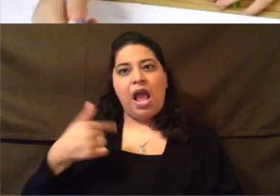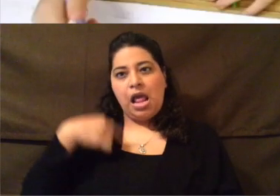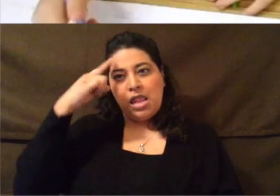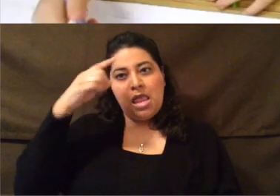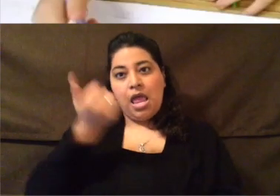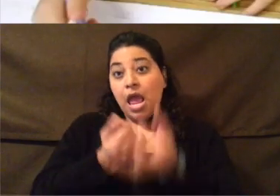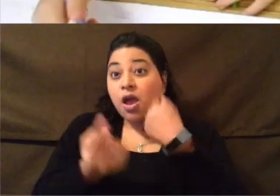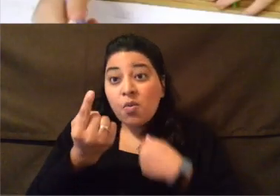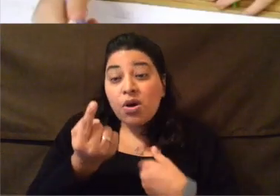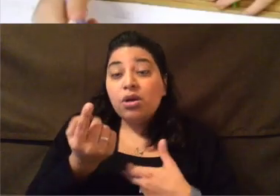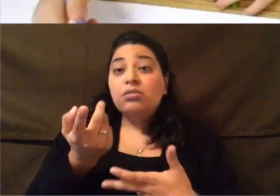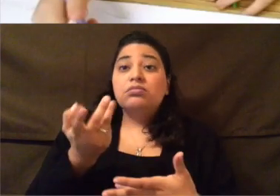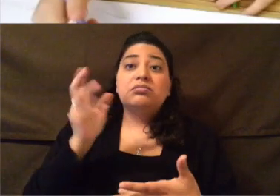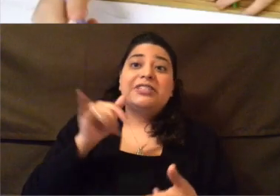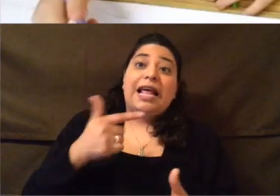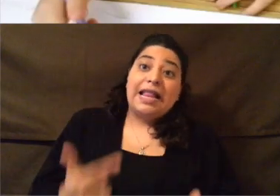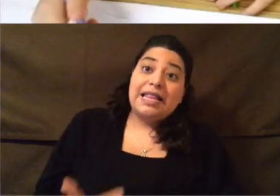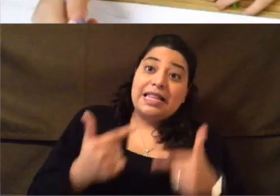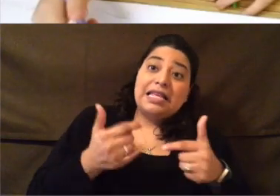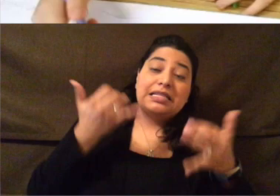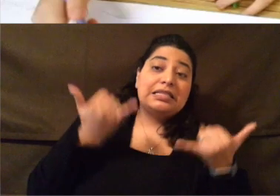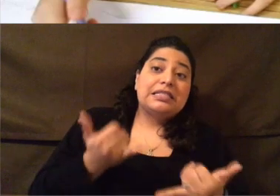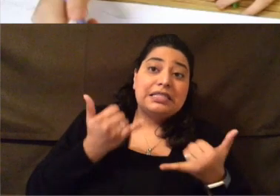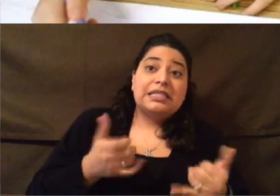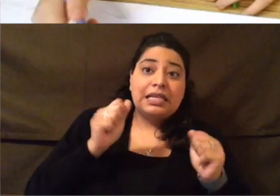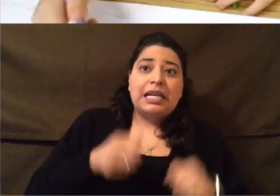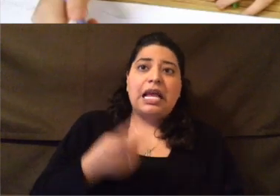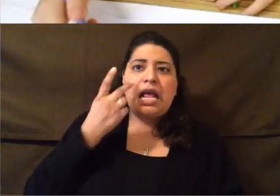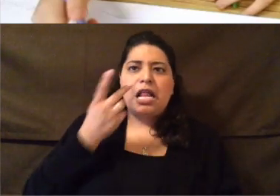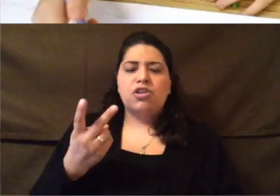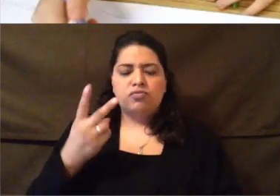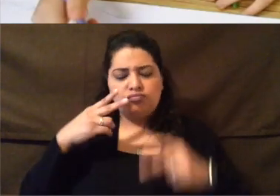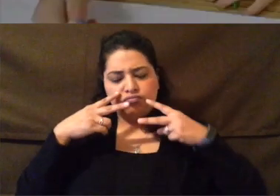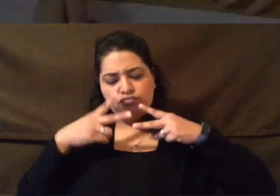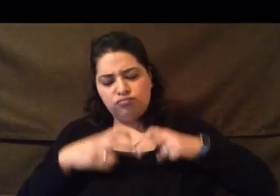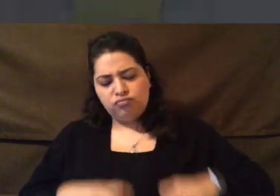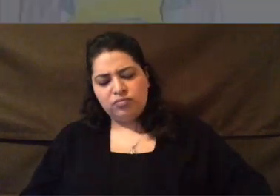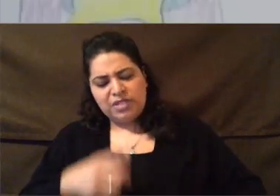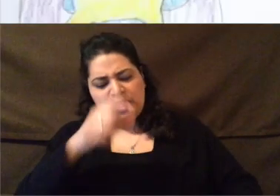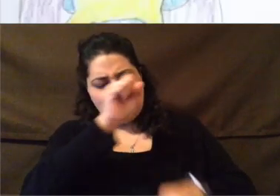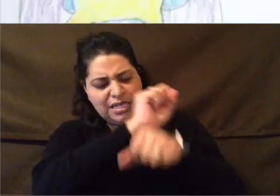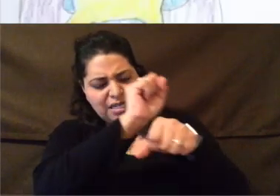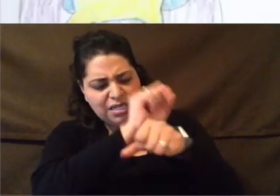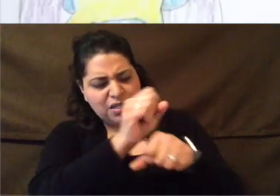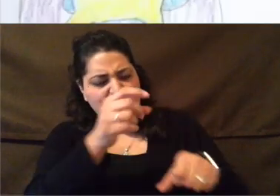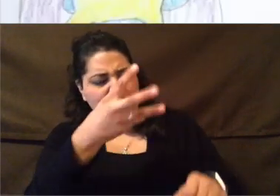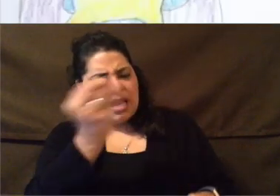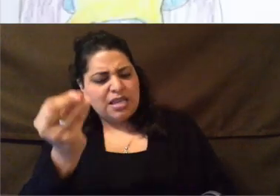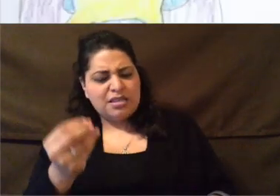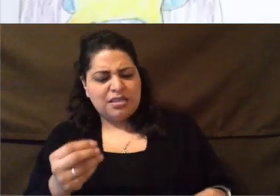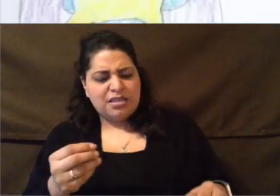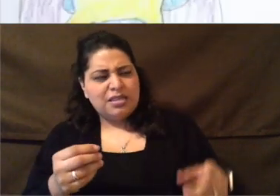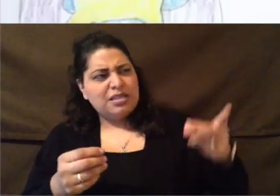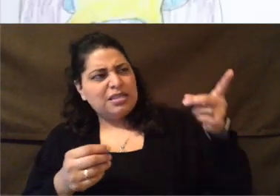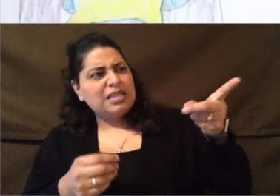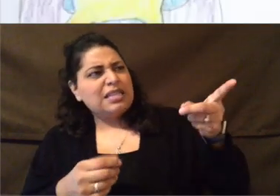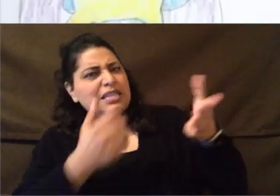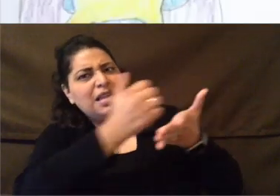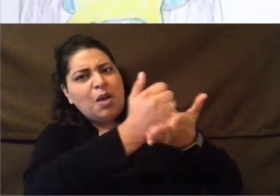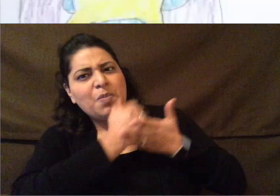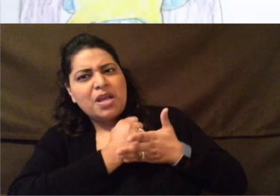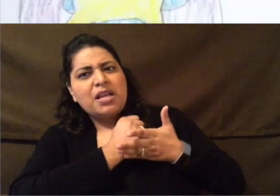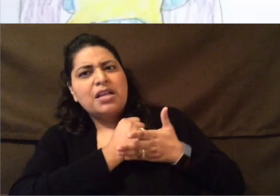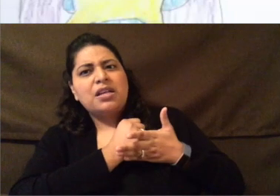I think anyone that lives today can look at what he did and go,